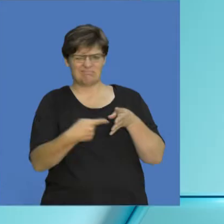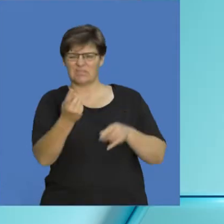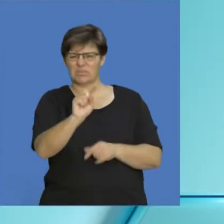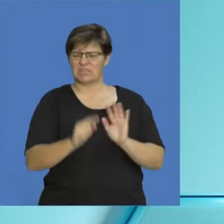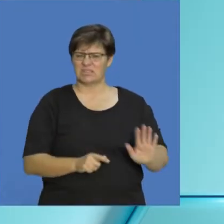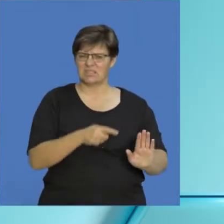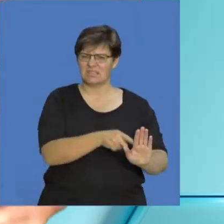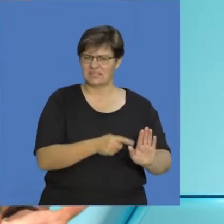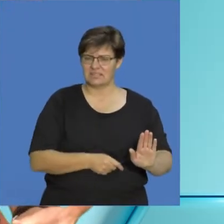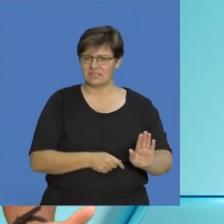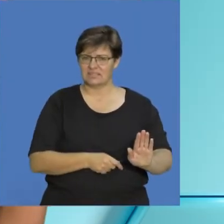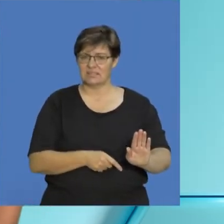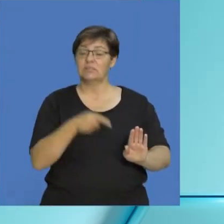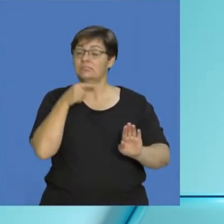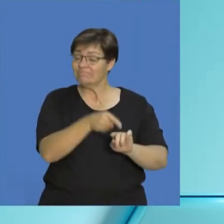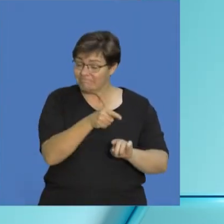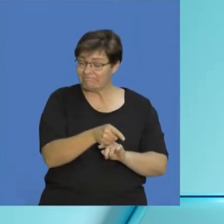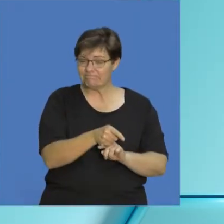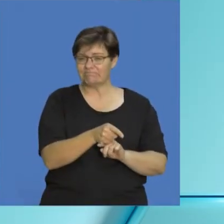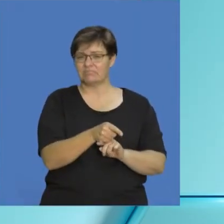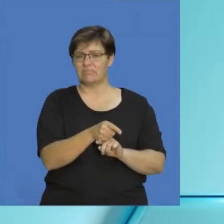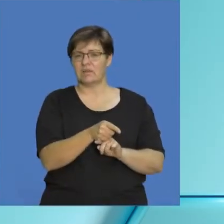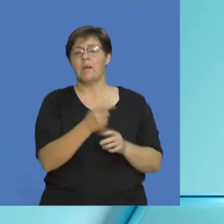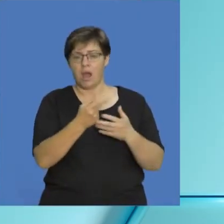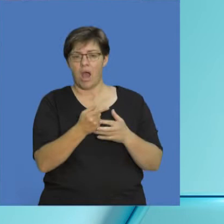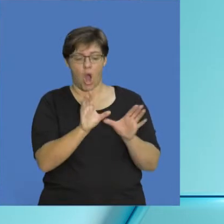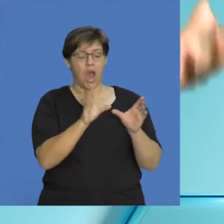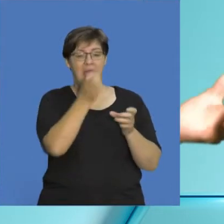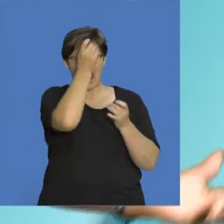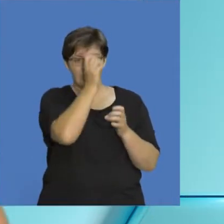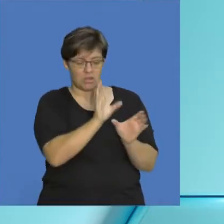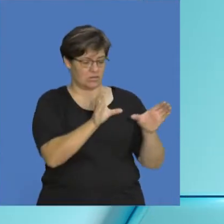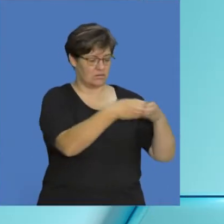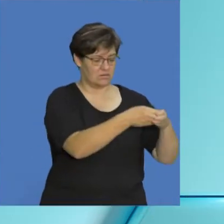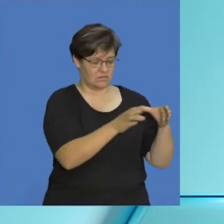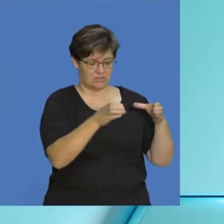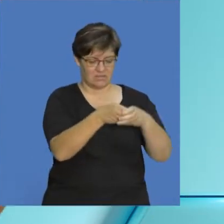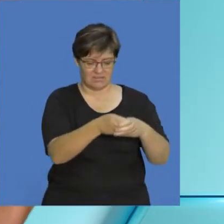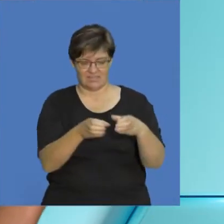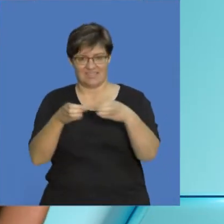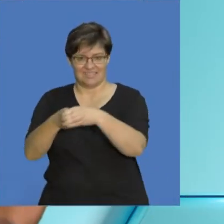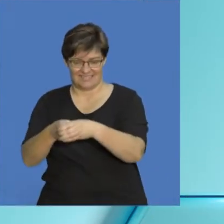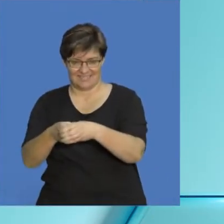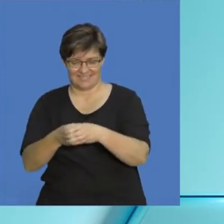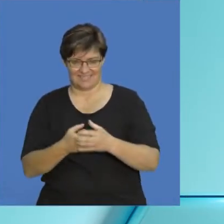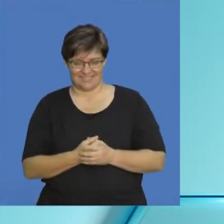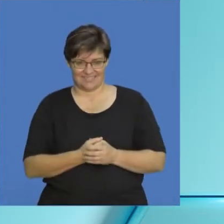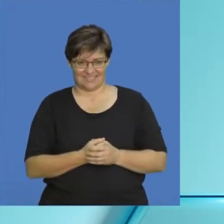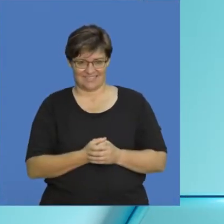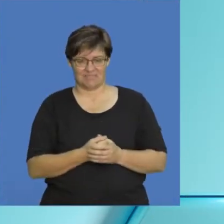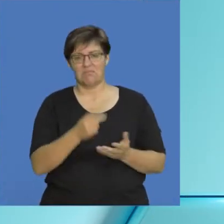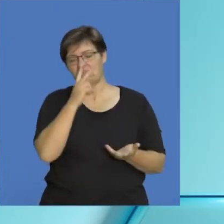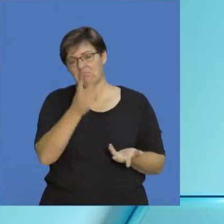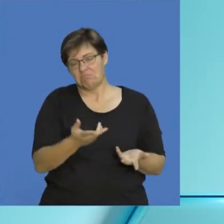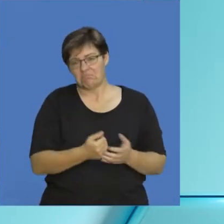A frequency table, it's a way of grouping data together. Okay. If we look at